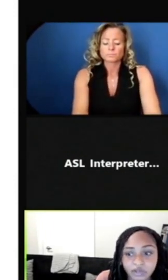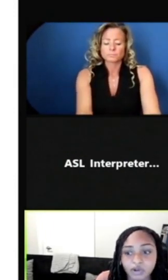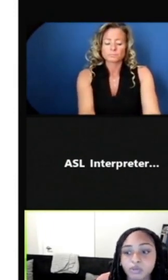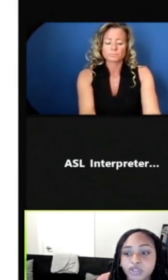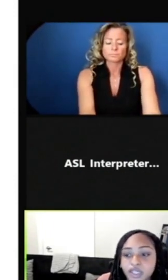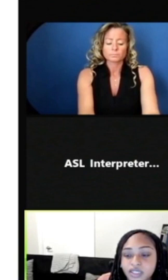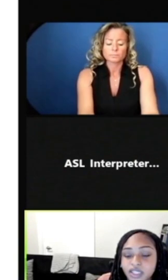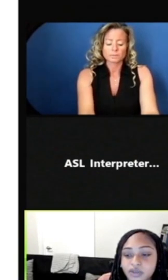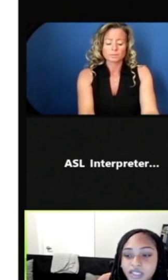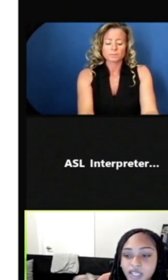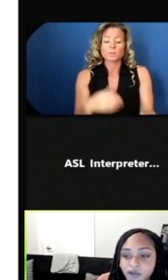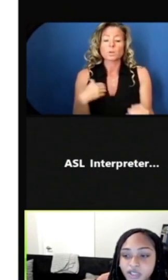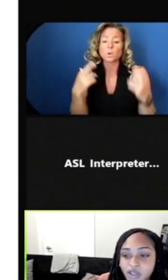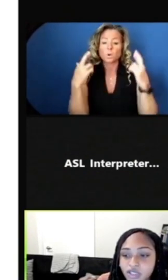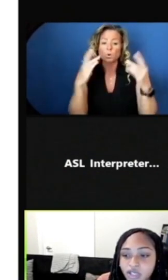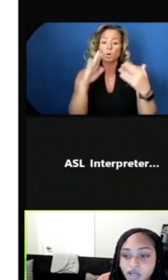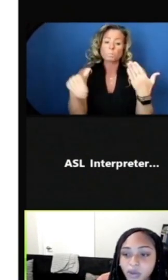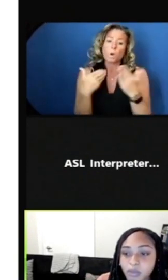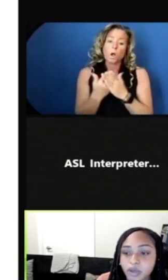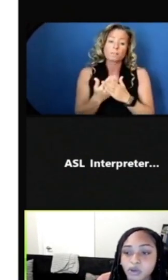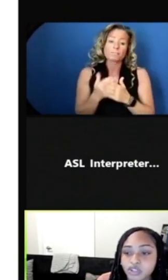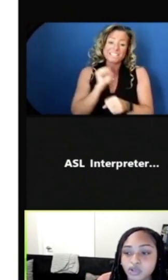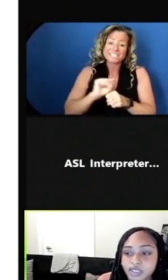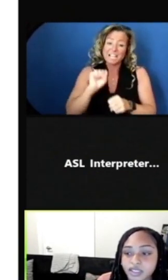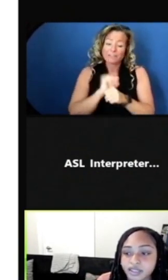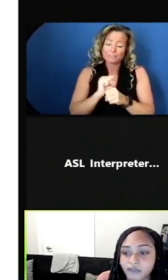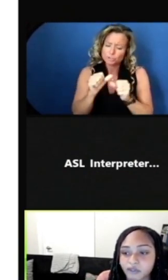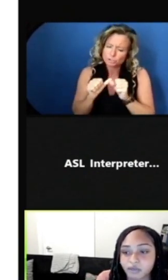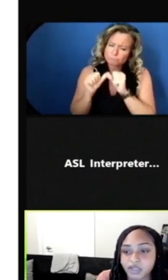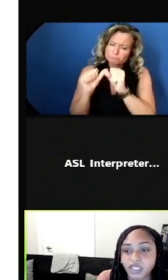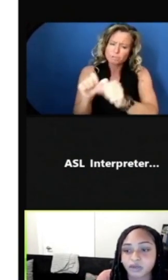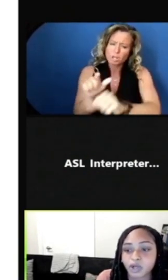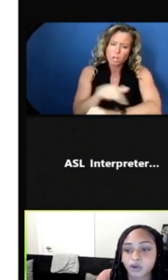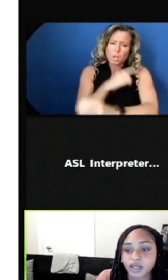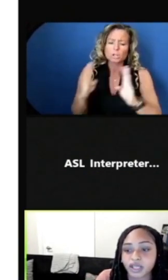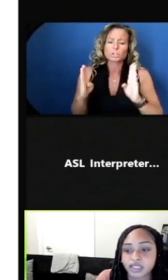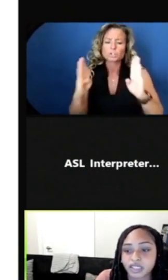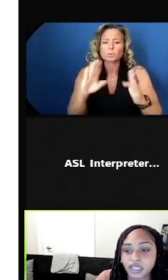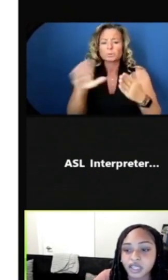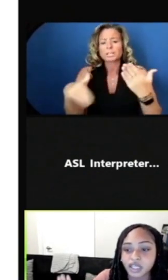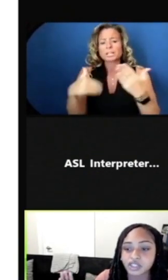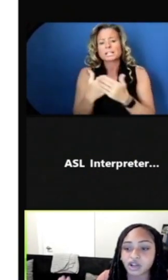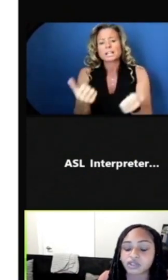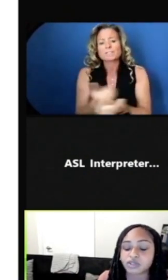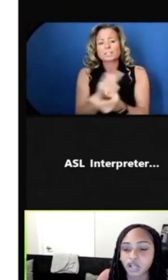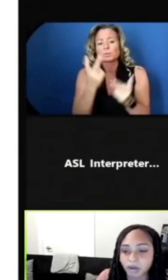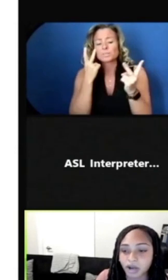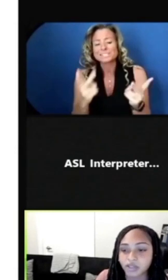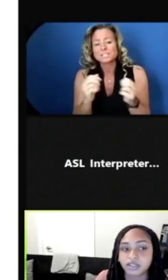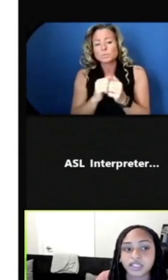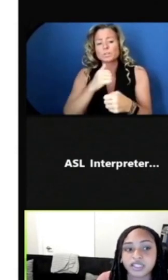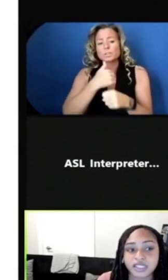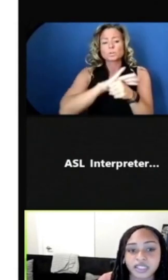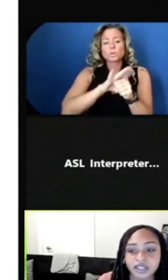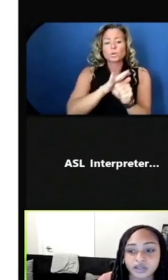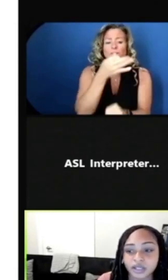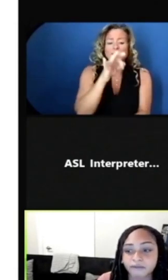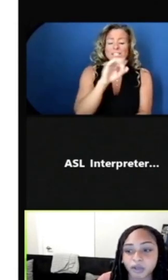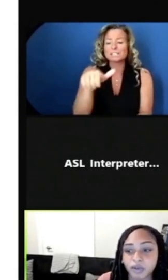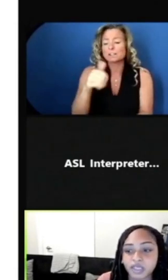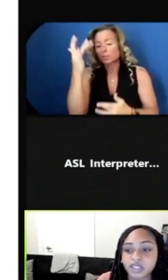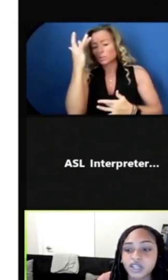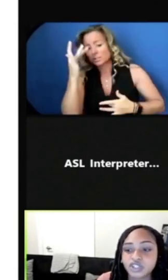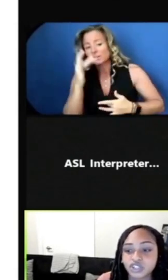We also hope to continue these efforts long-term. We hope to translate the efforts that we've seen with COVID-19 to also talk about other disease states,